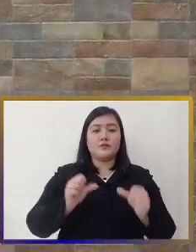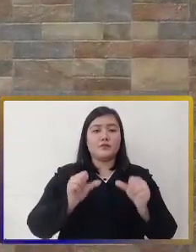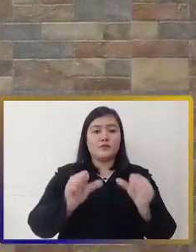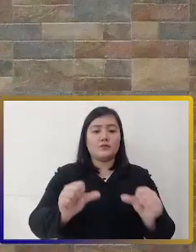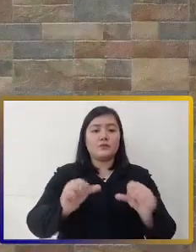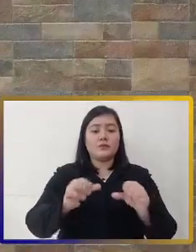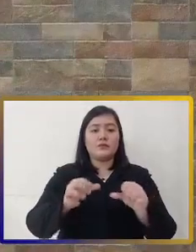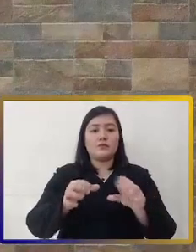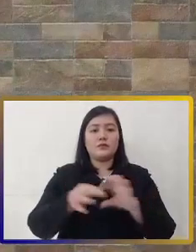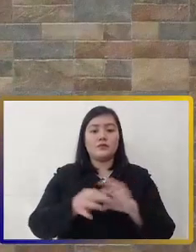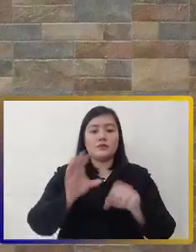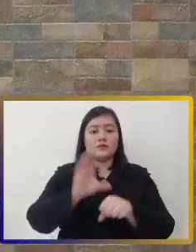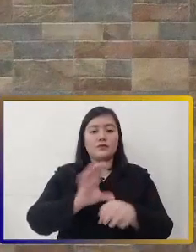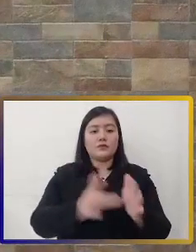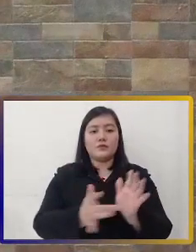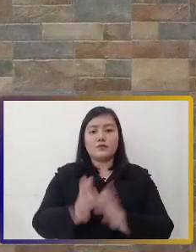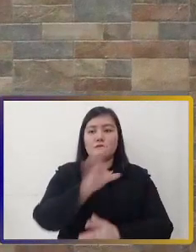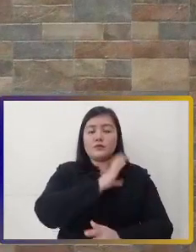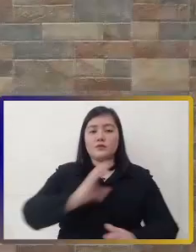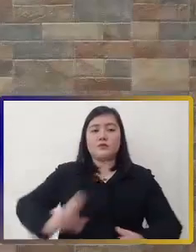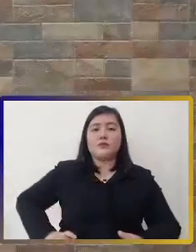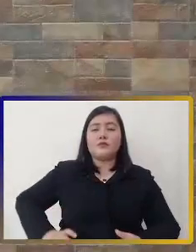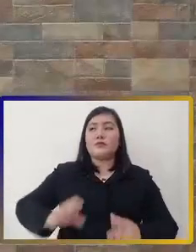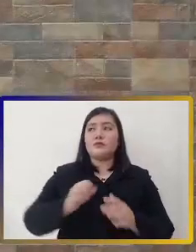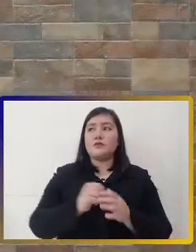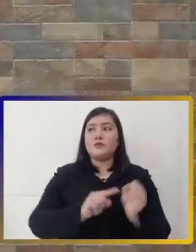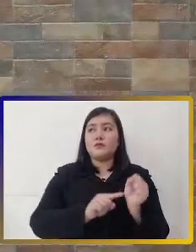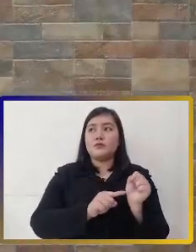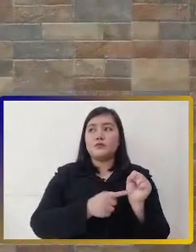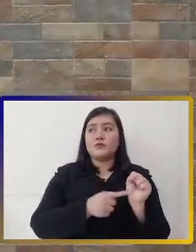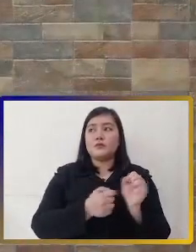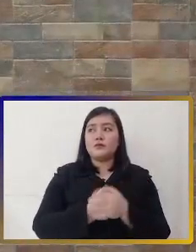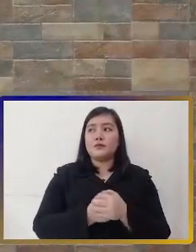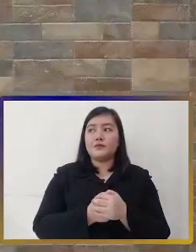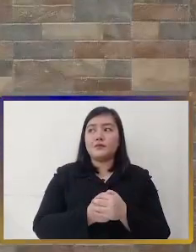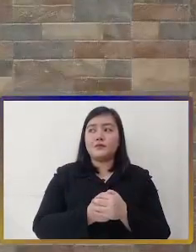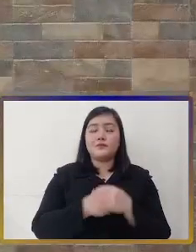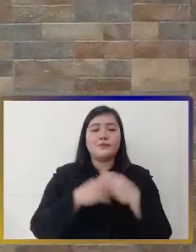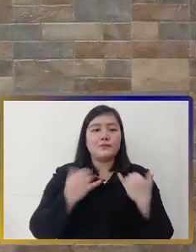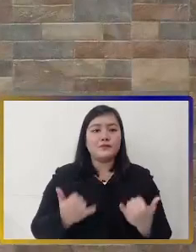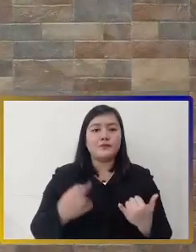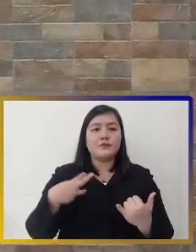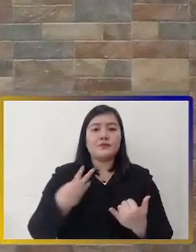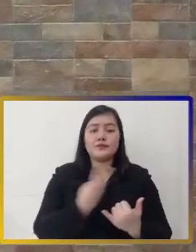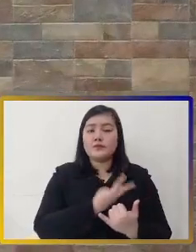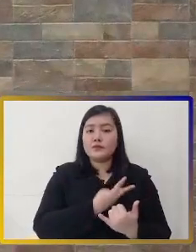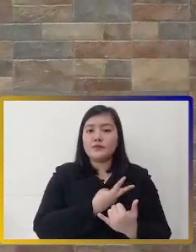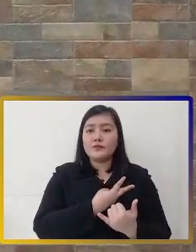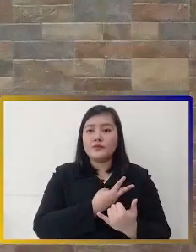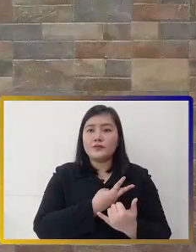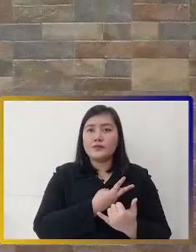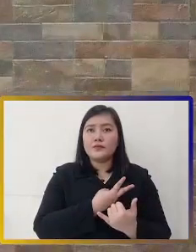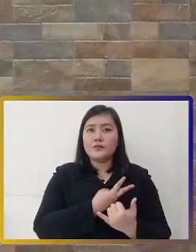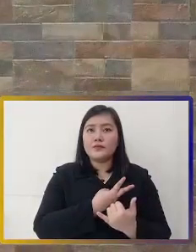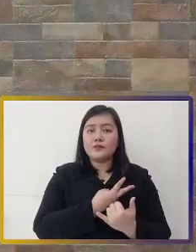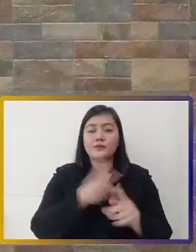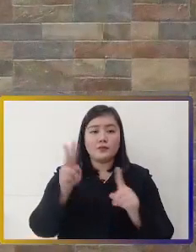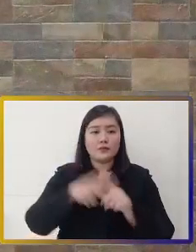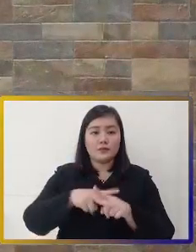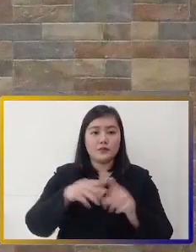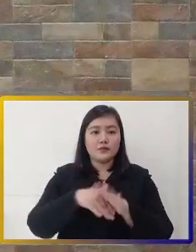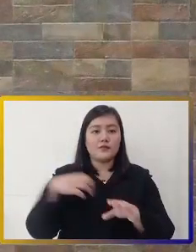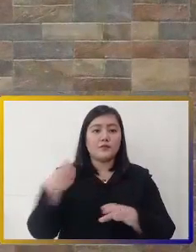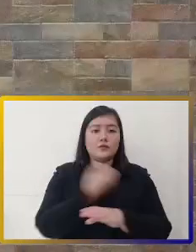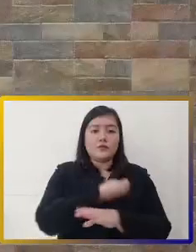built. Ngayon mga kapatid, ay ilalagay po natin sa panahon po natin ngayon, ilalagay na po natin if we're going to